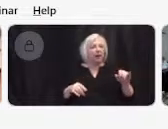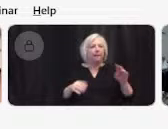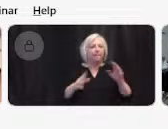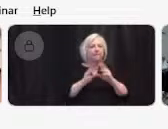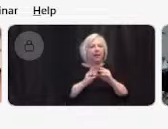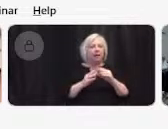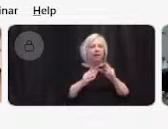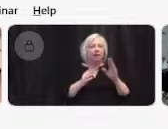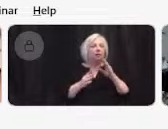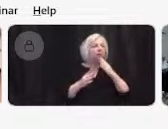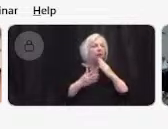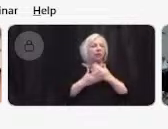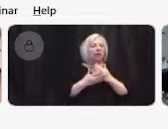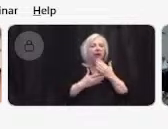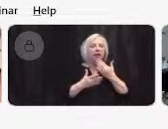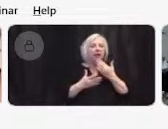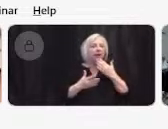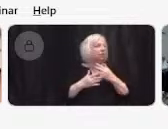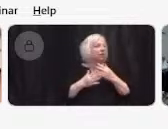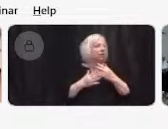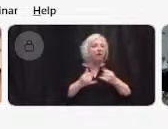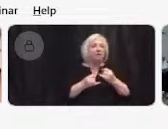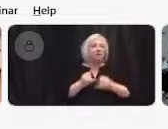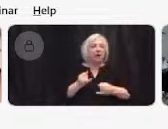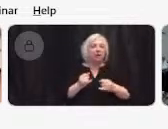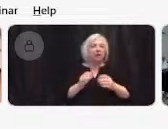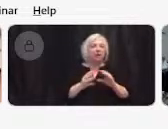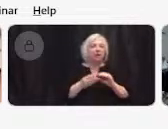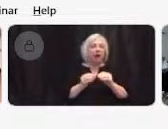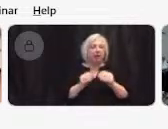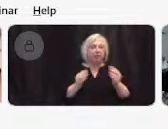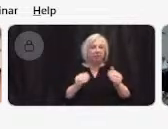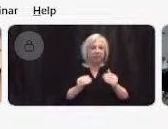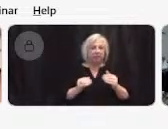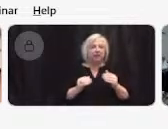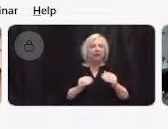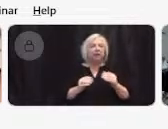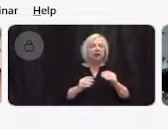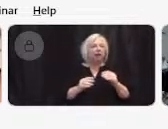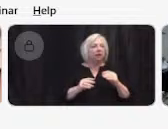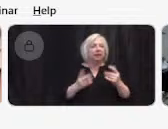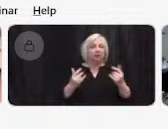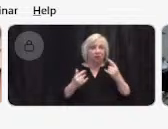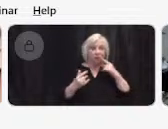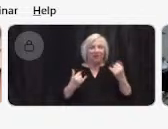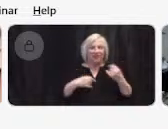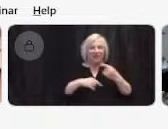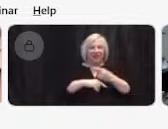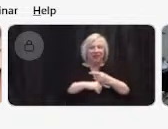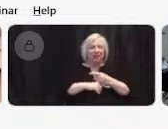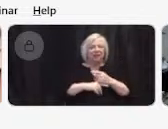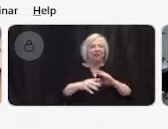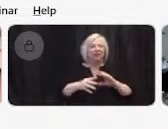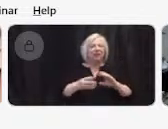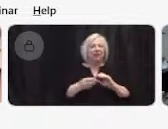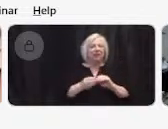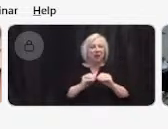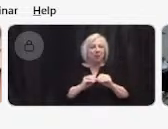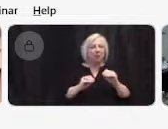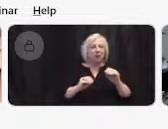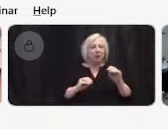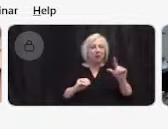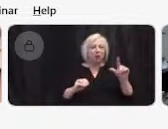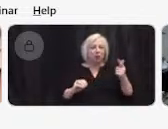right, thank you. Now for our final item on the agenda for today is item